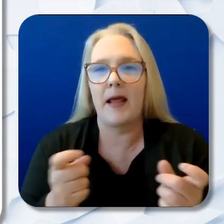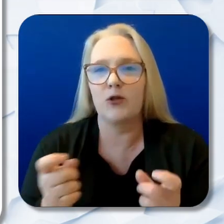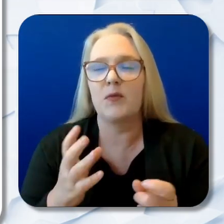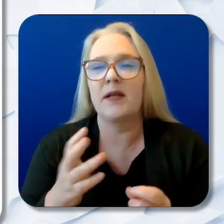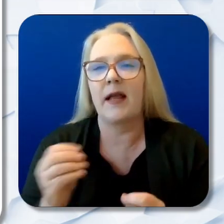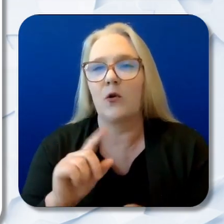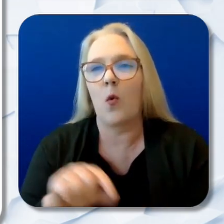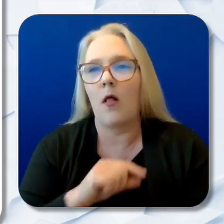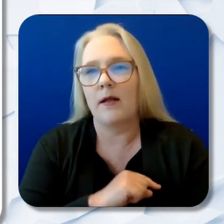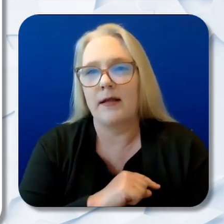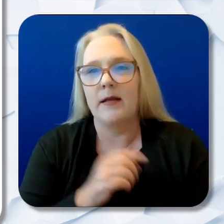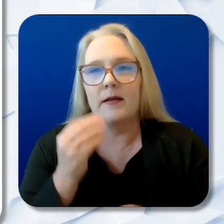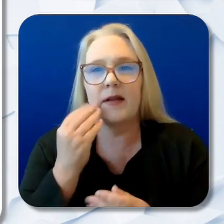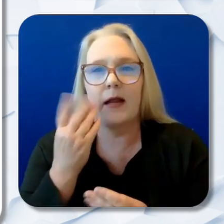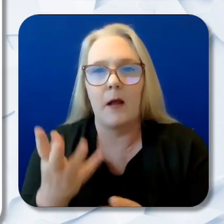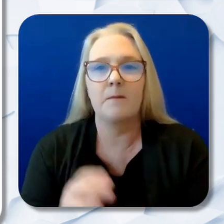quality.